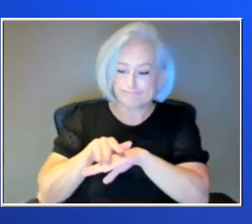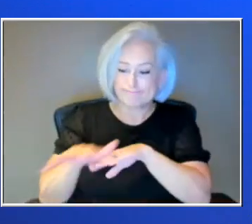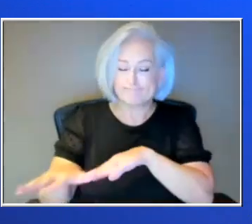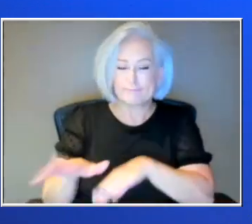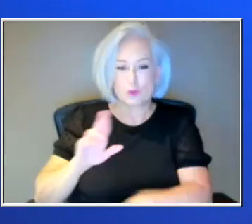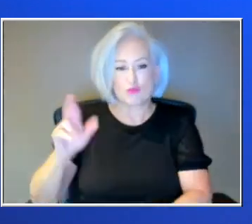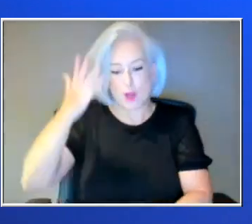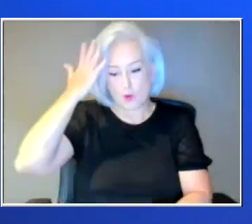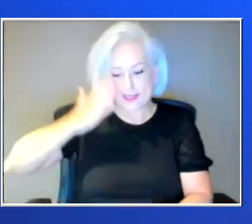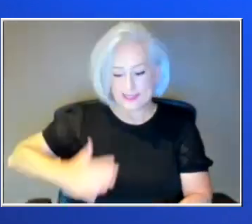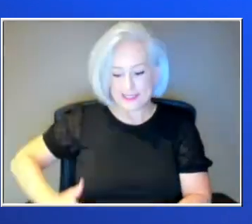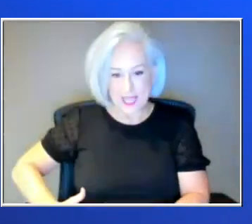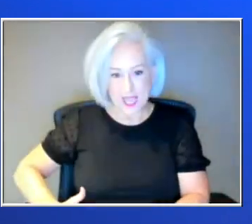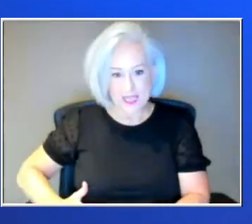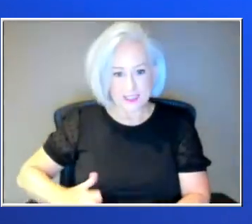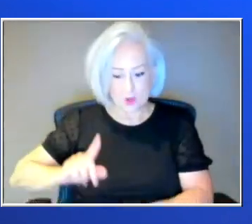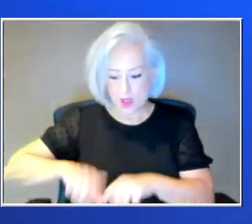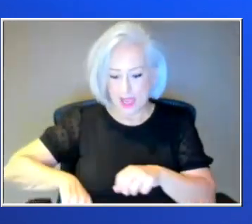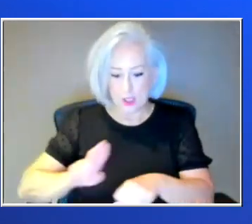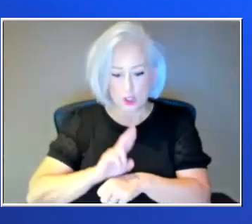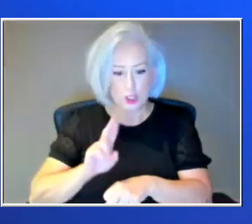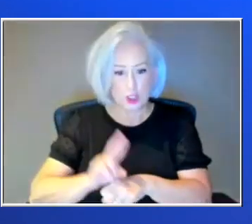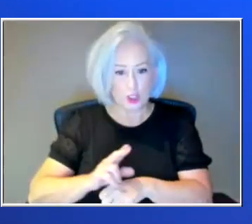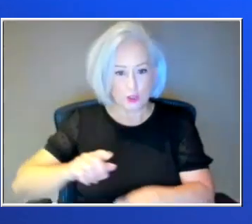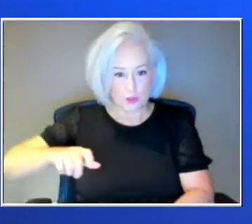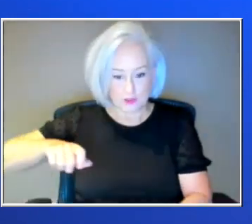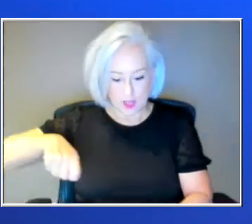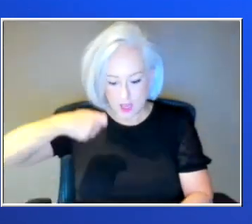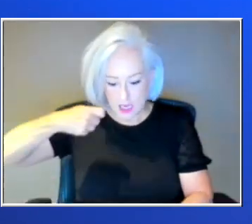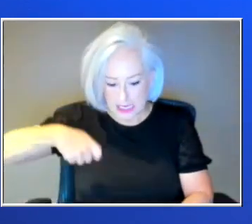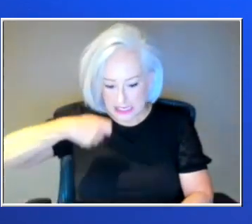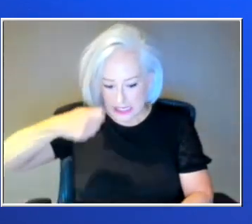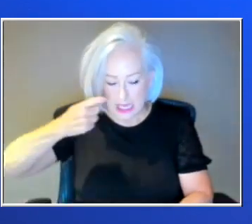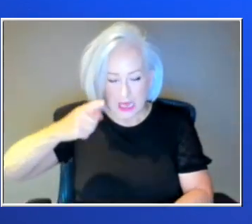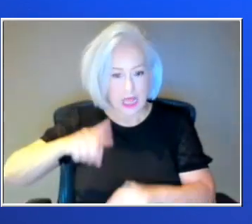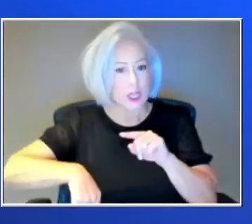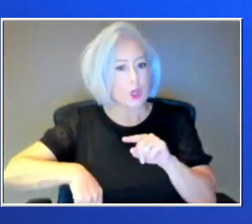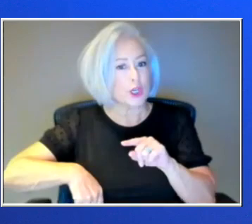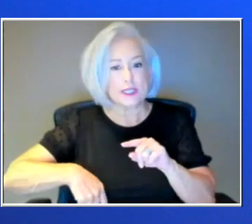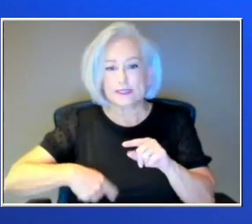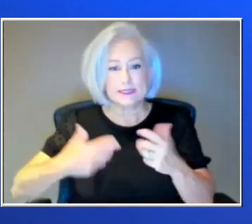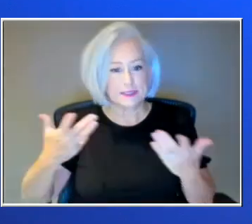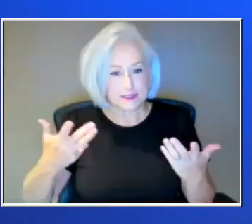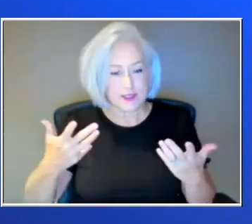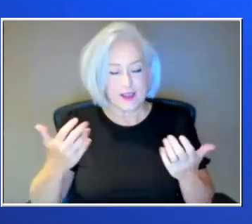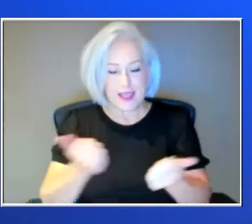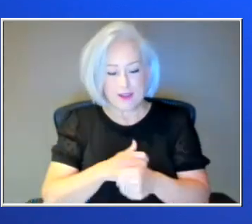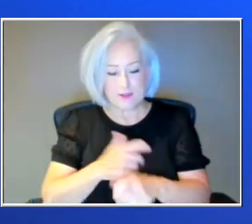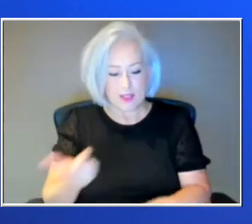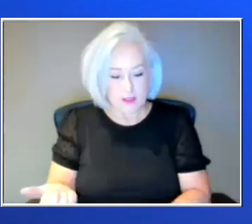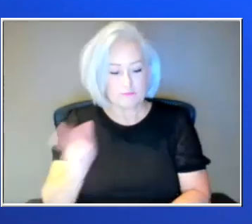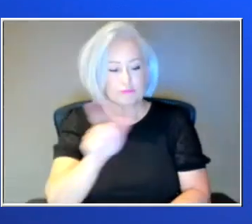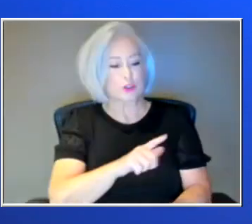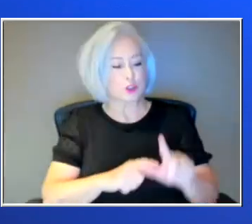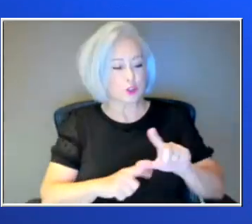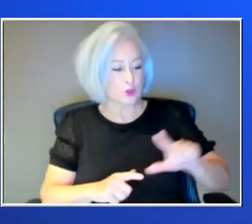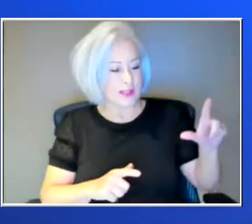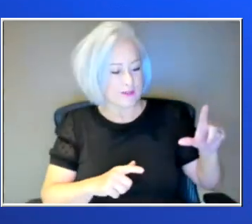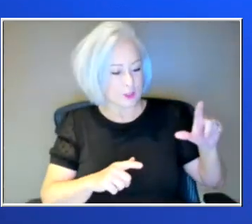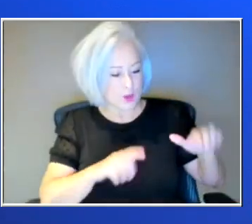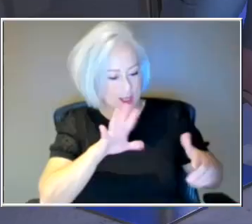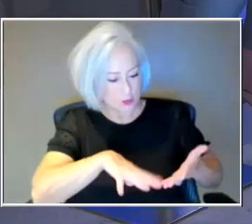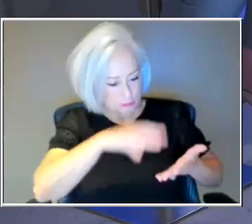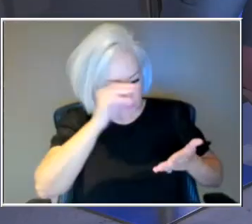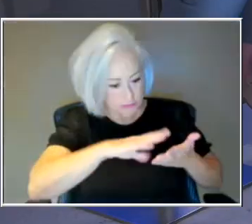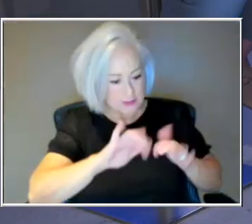right hand, like I couldn't eat. I had to learn how to eat, everything left-handed. So it was very frustrating at times. So